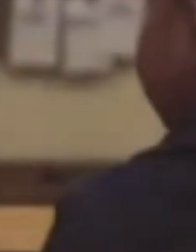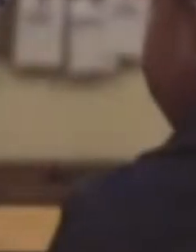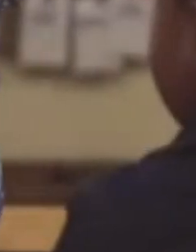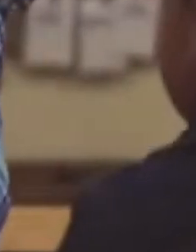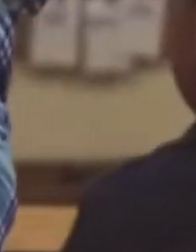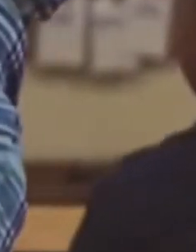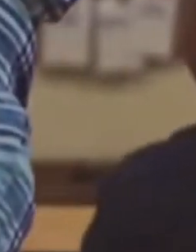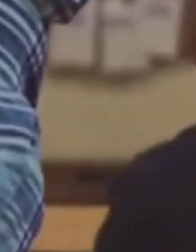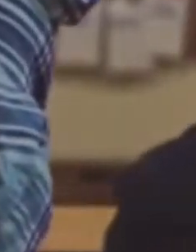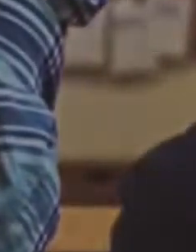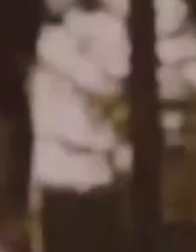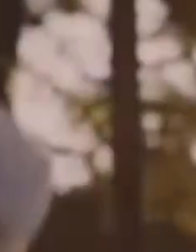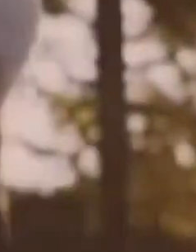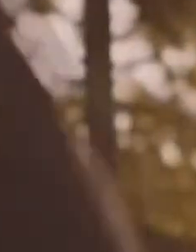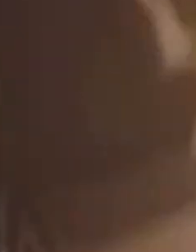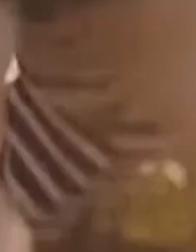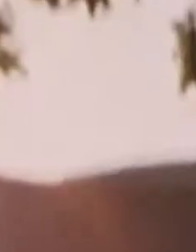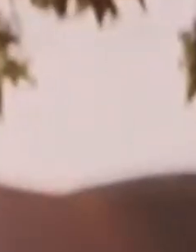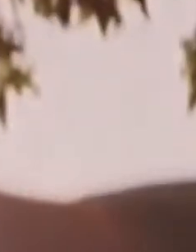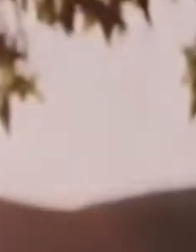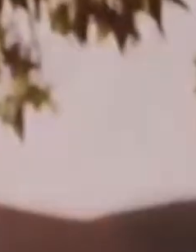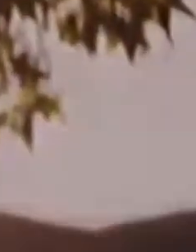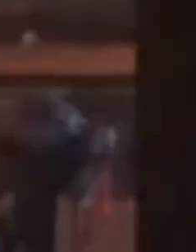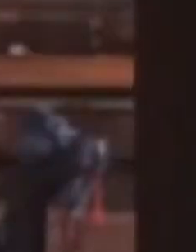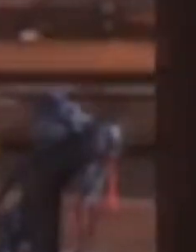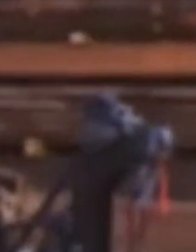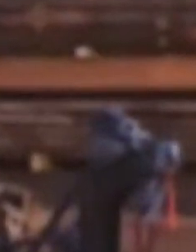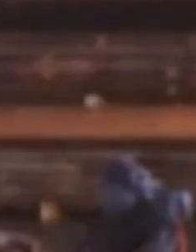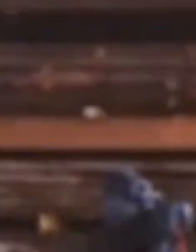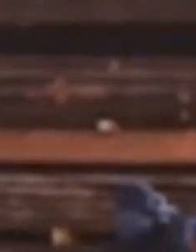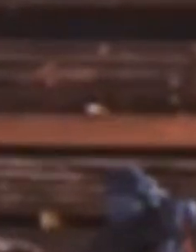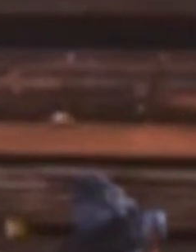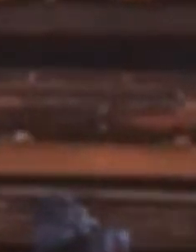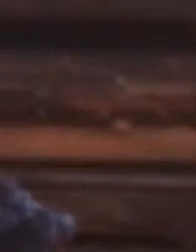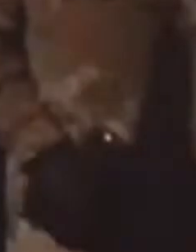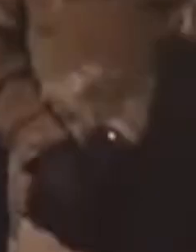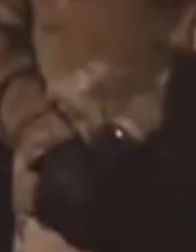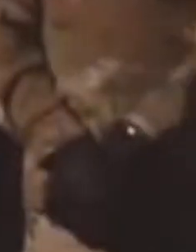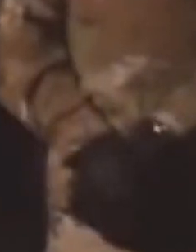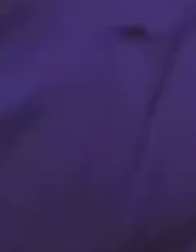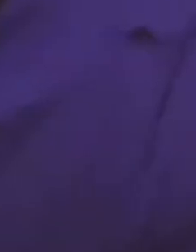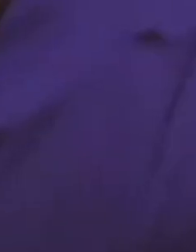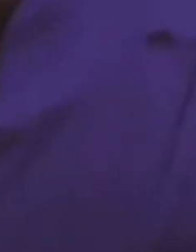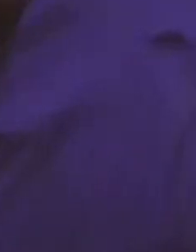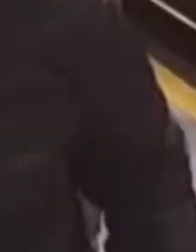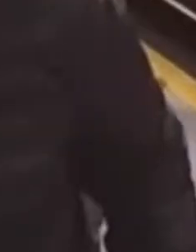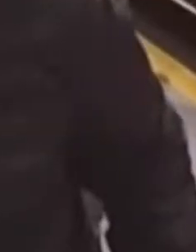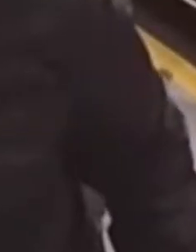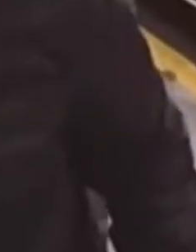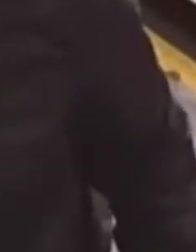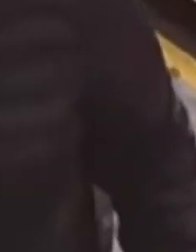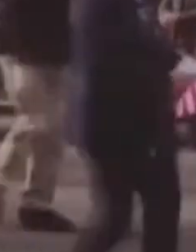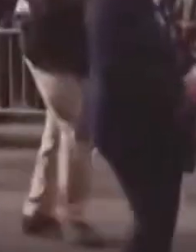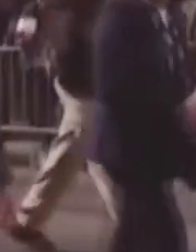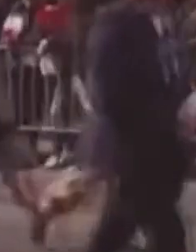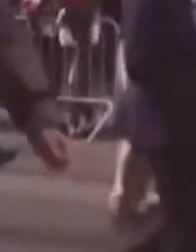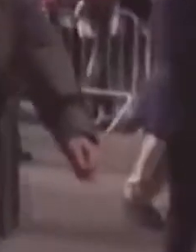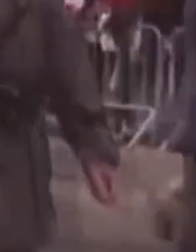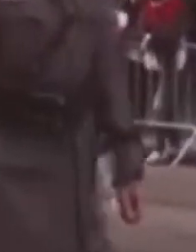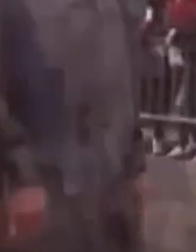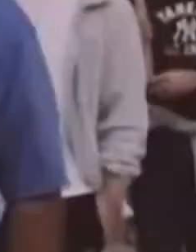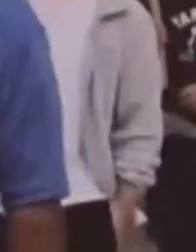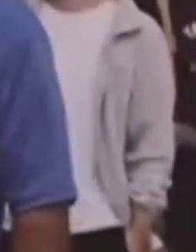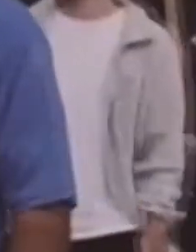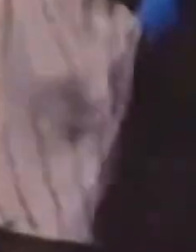our schools open, our families healthy, and our economy strong. That's Kathy Hochul's vision for New York,